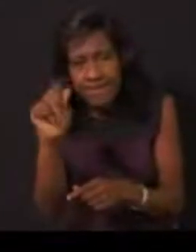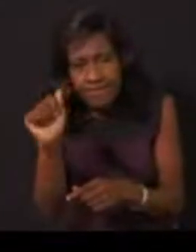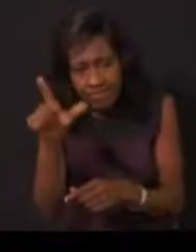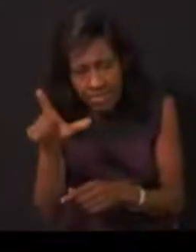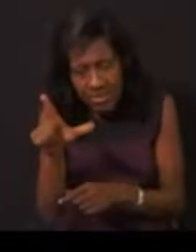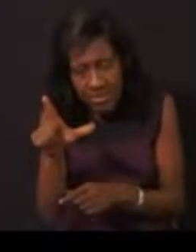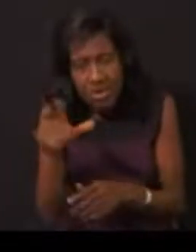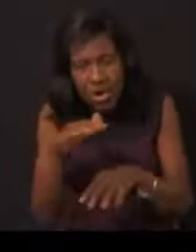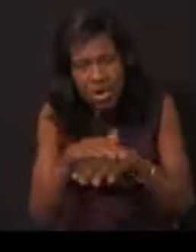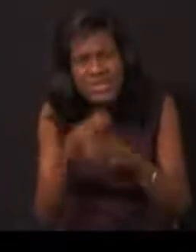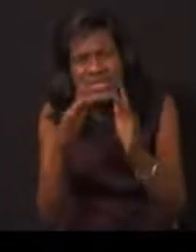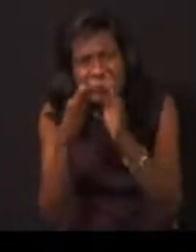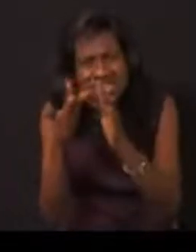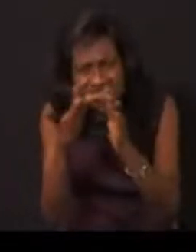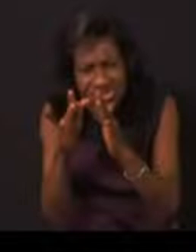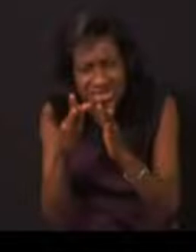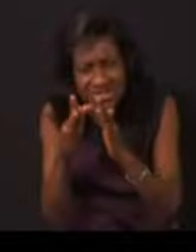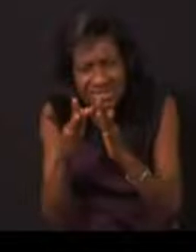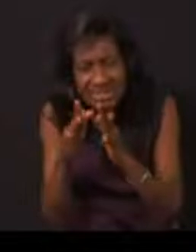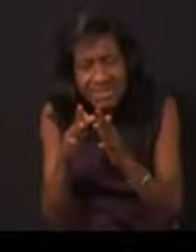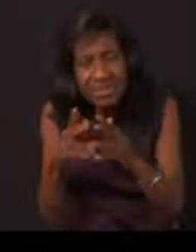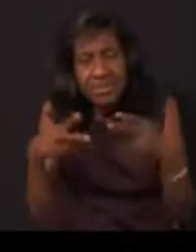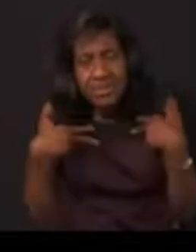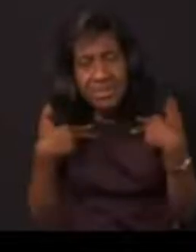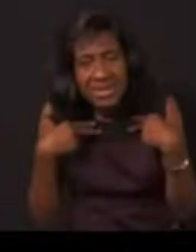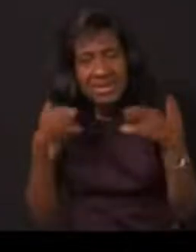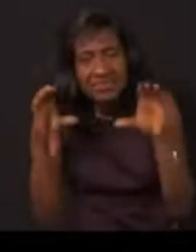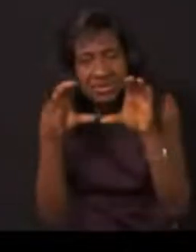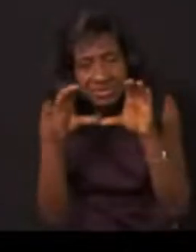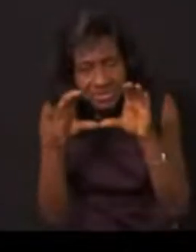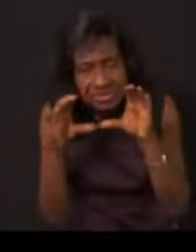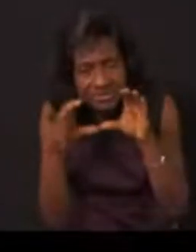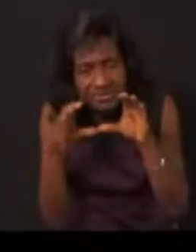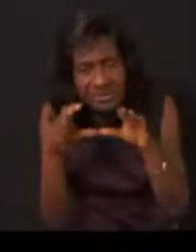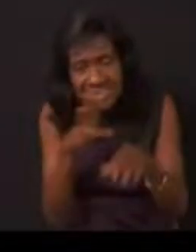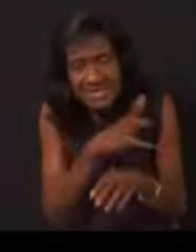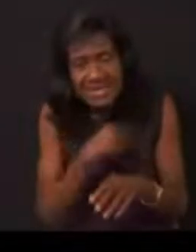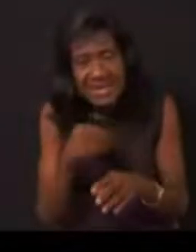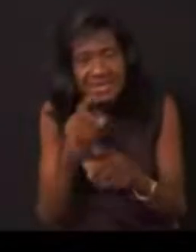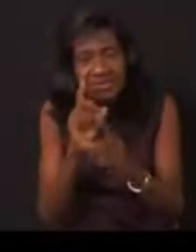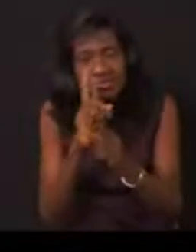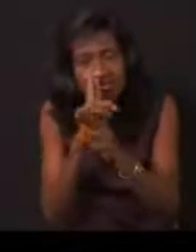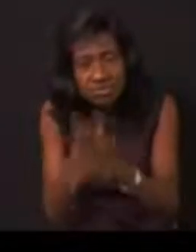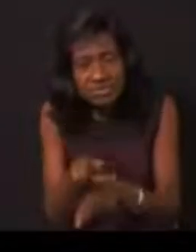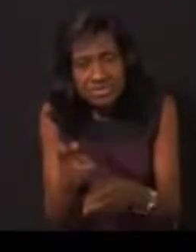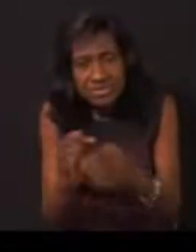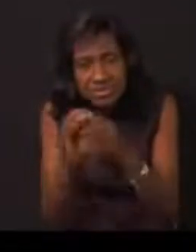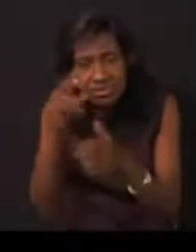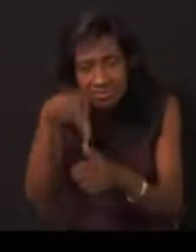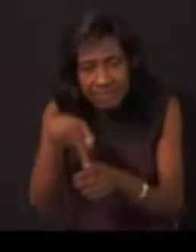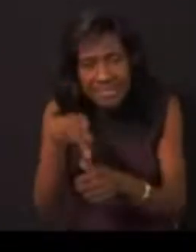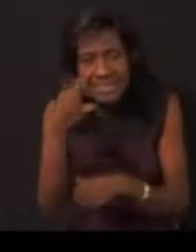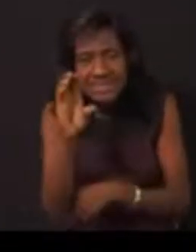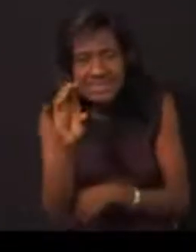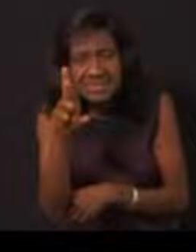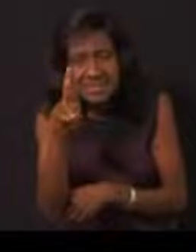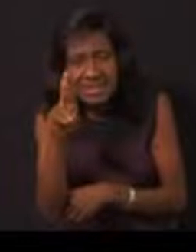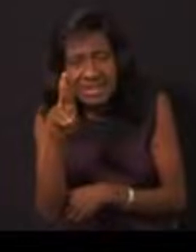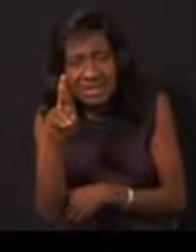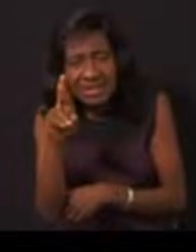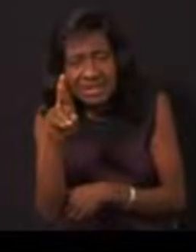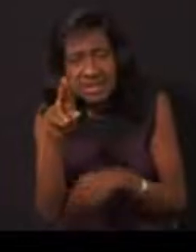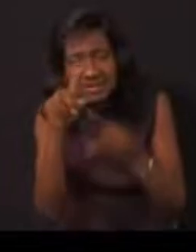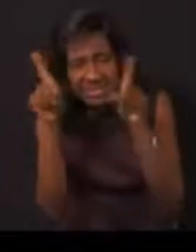vaccination certificate, as well as results of your PCR tests that are administered by the HSA. There